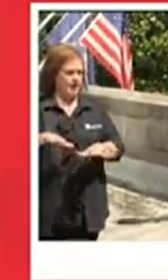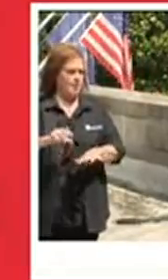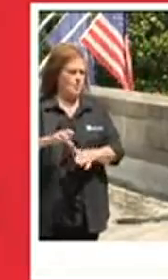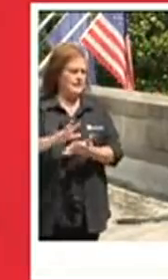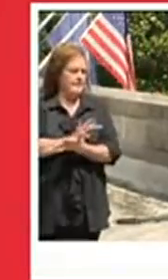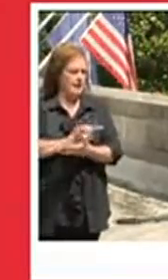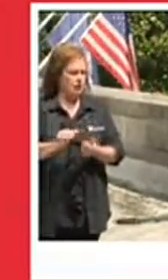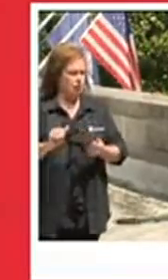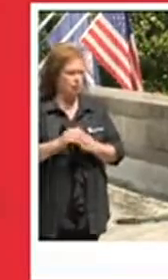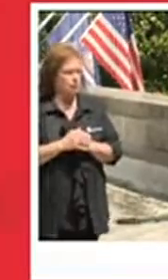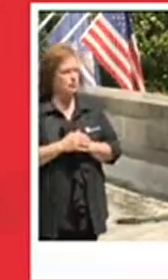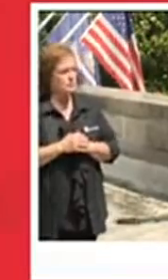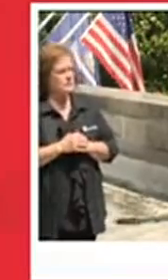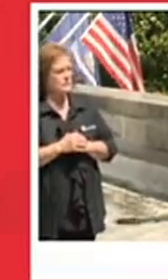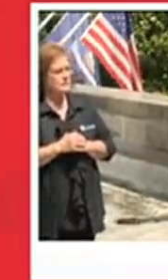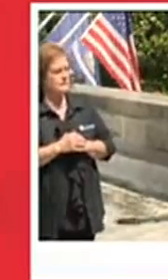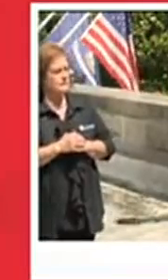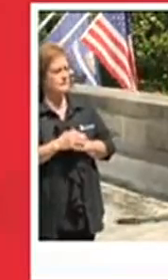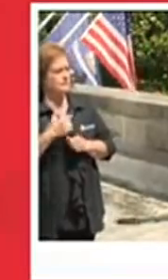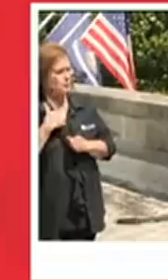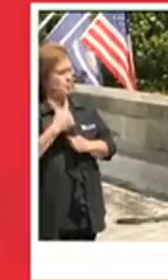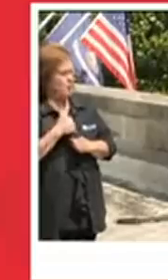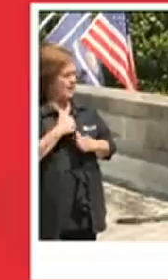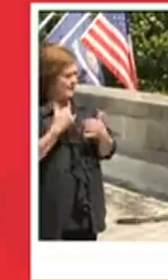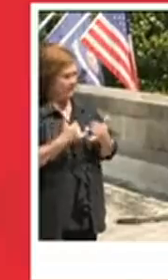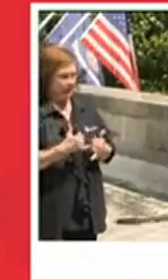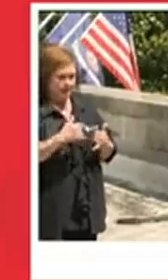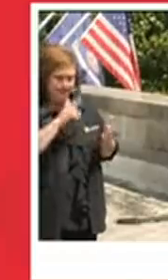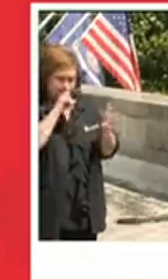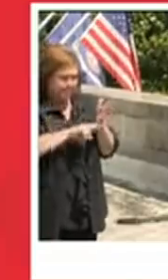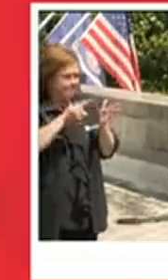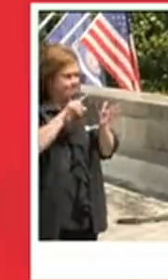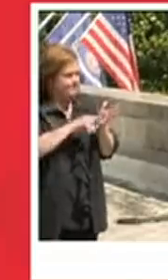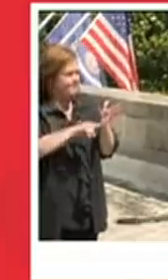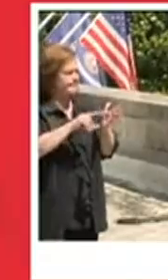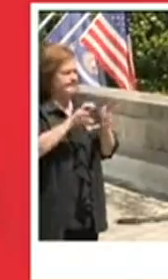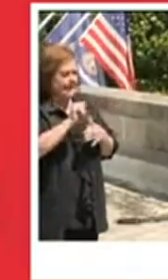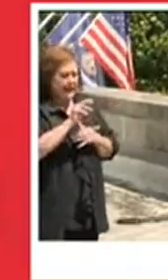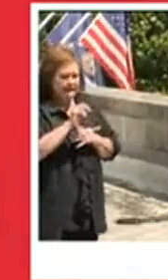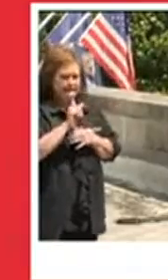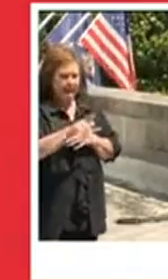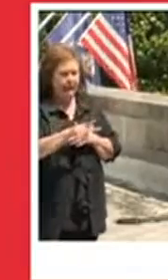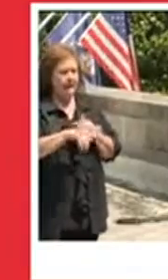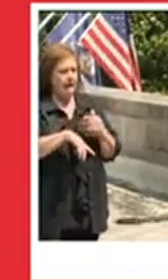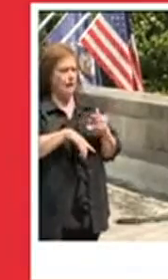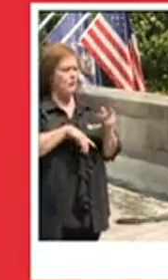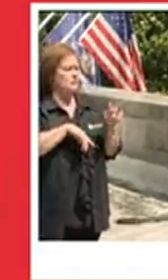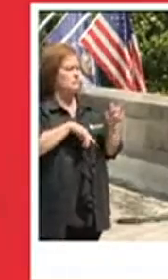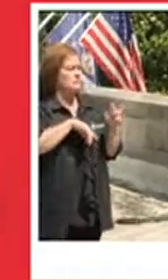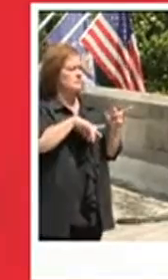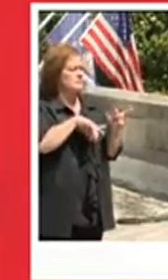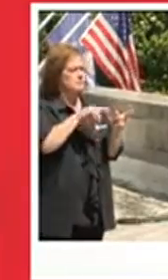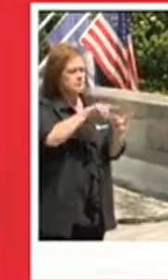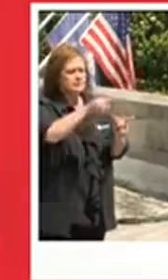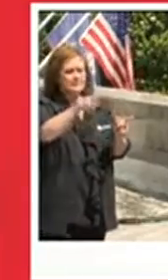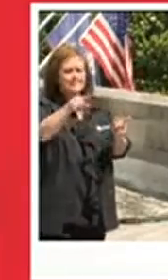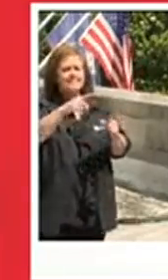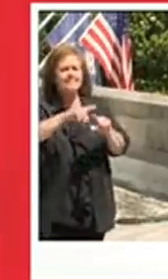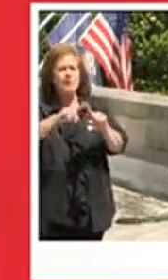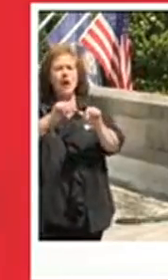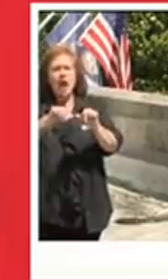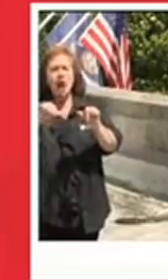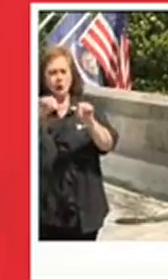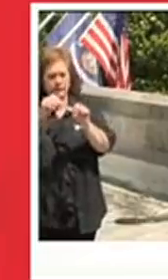We are driving along our open canals, making sure that there are no impediments or